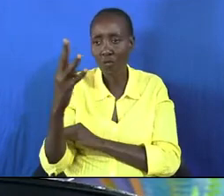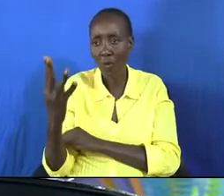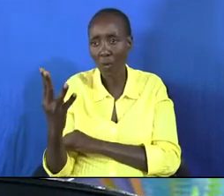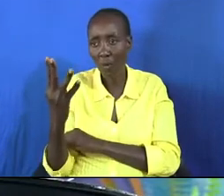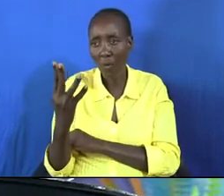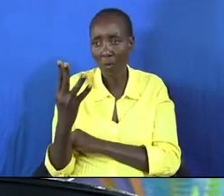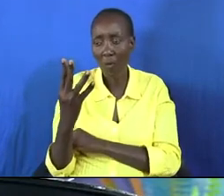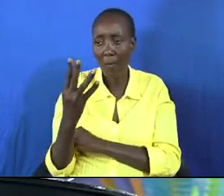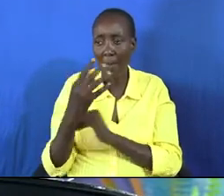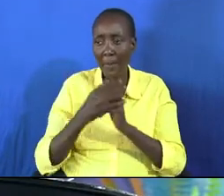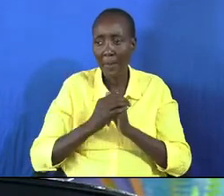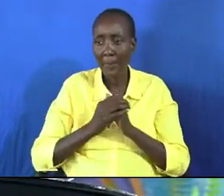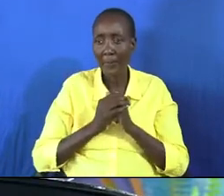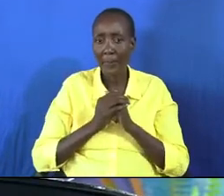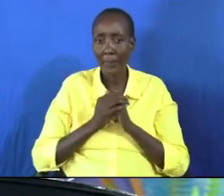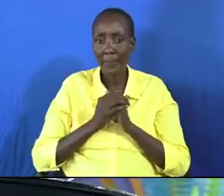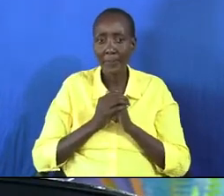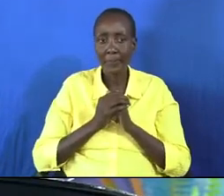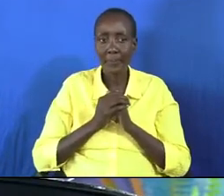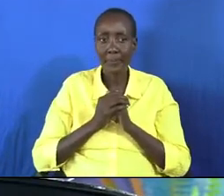4.